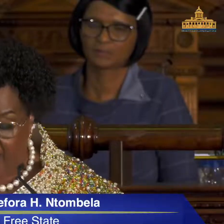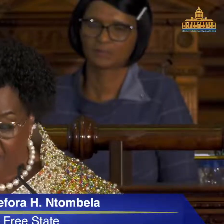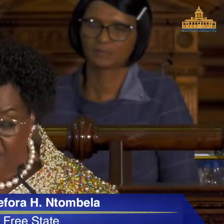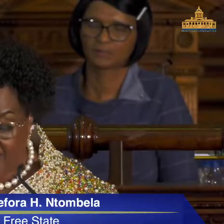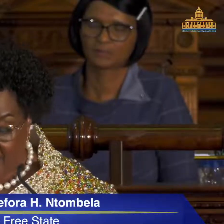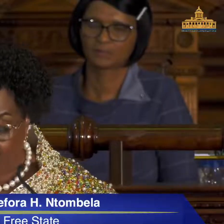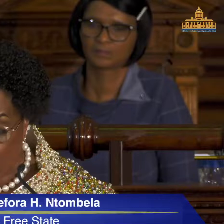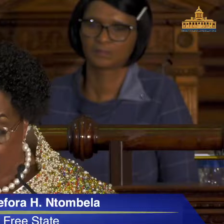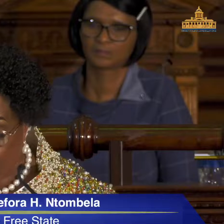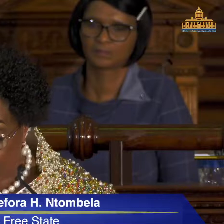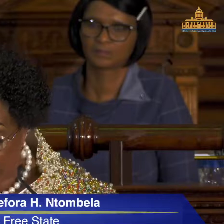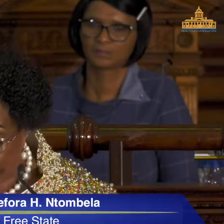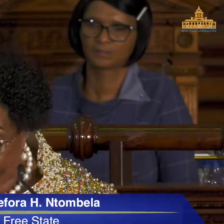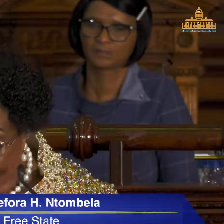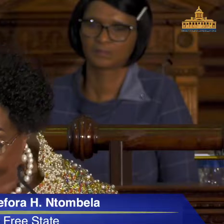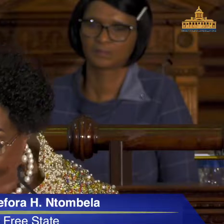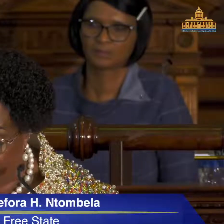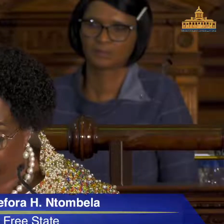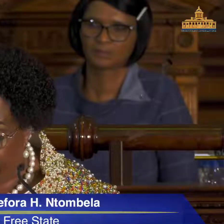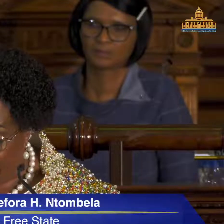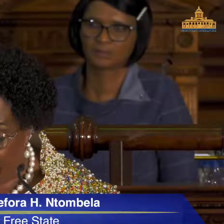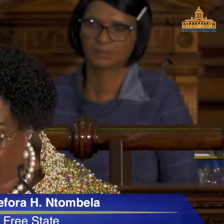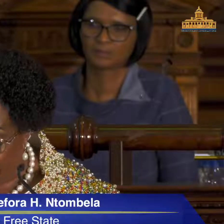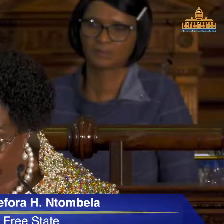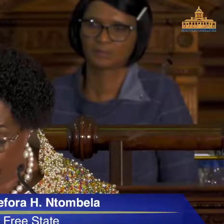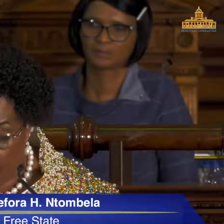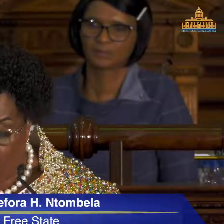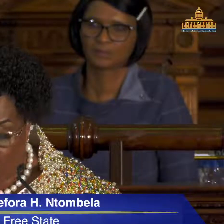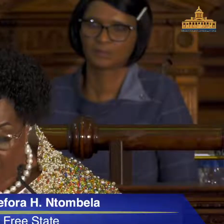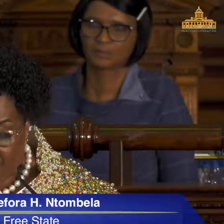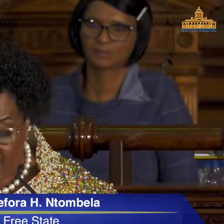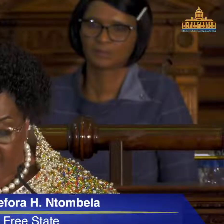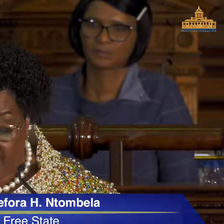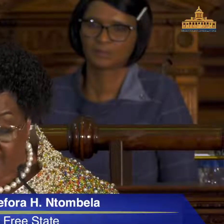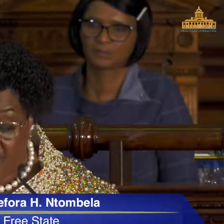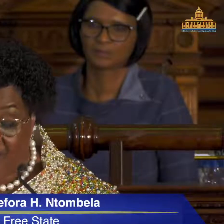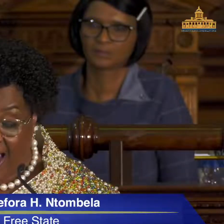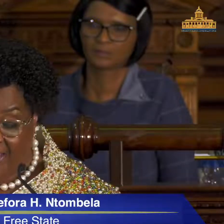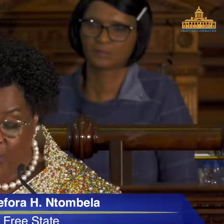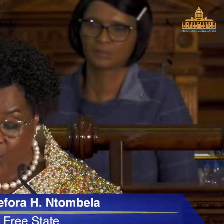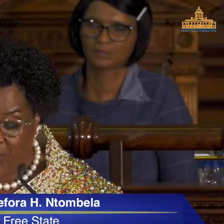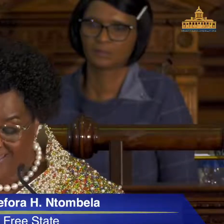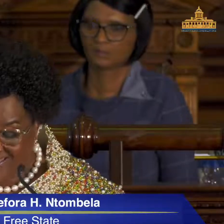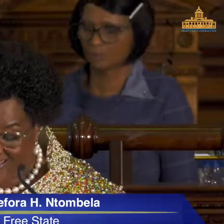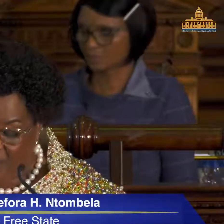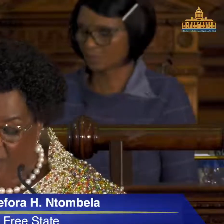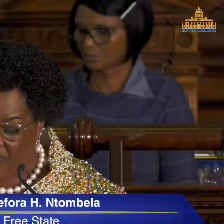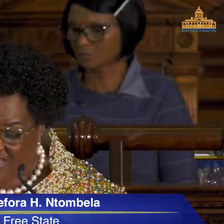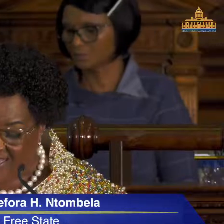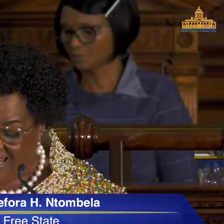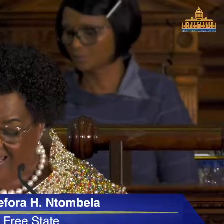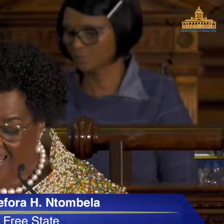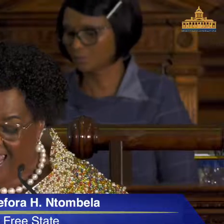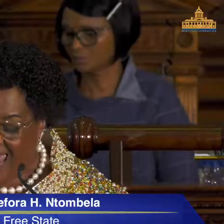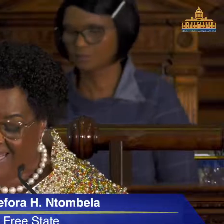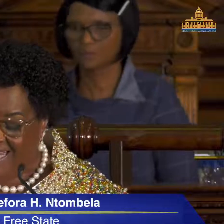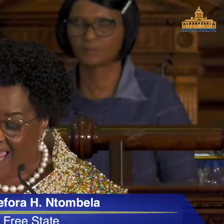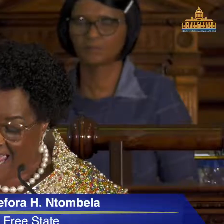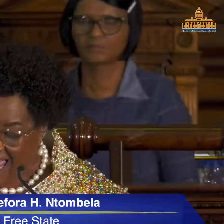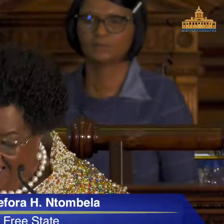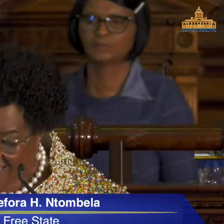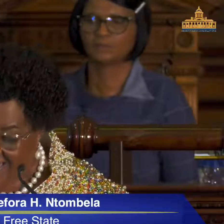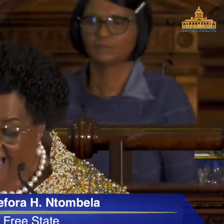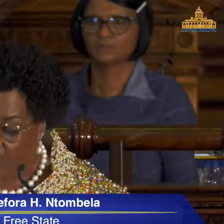inequality. Implementation of the fraud prevention and detection plan will be intensified to instill professional